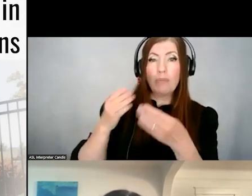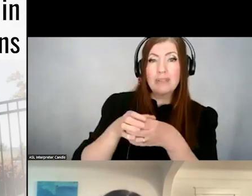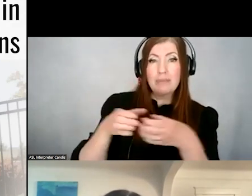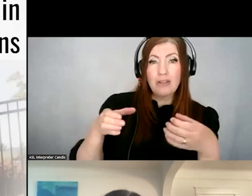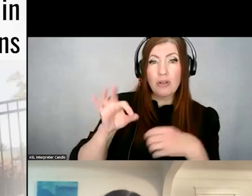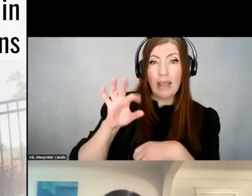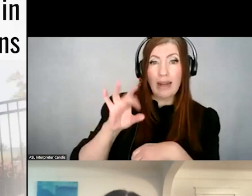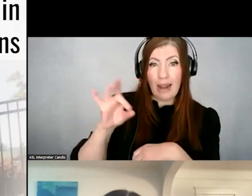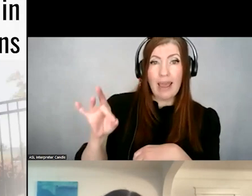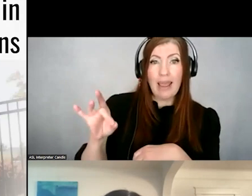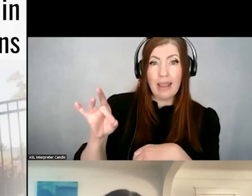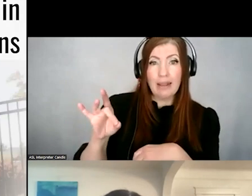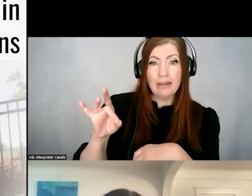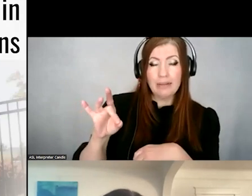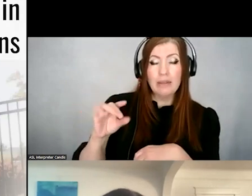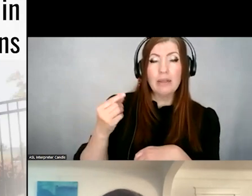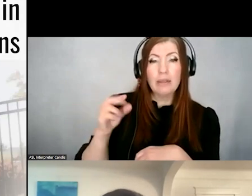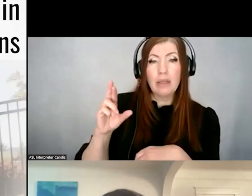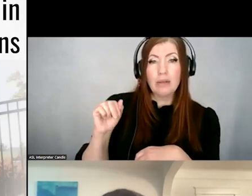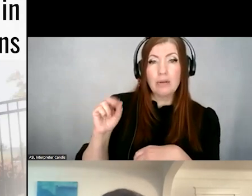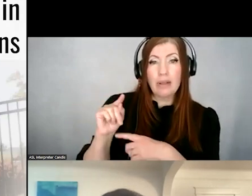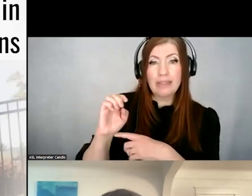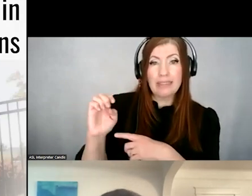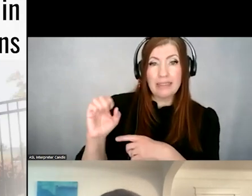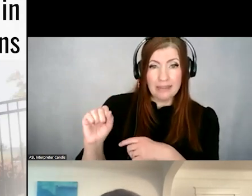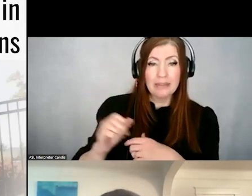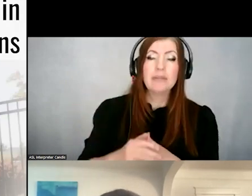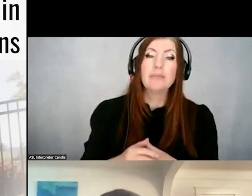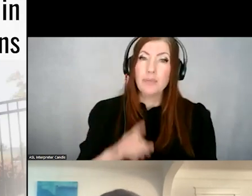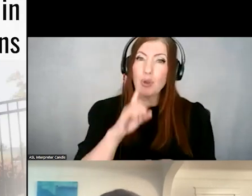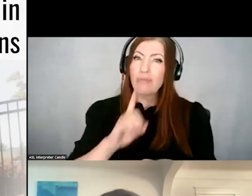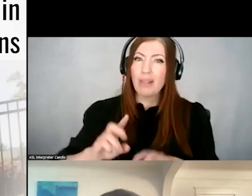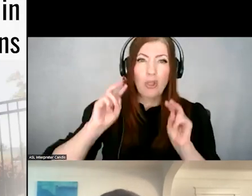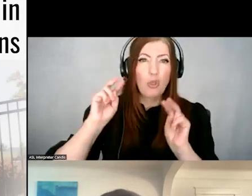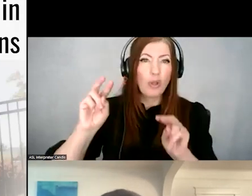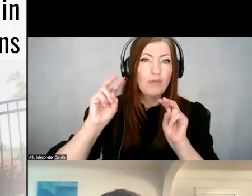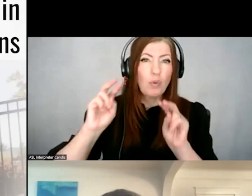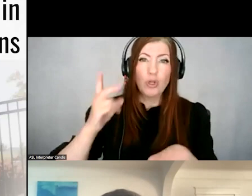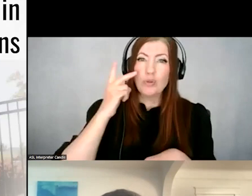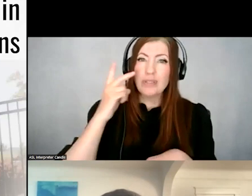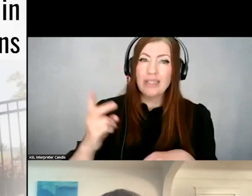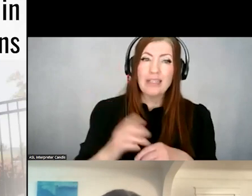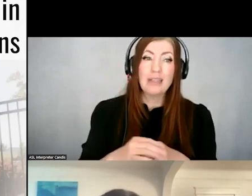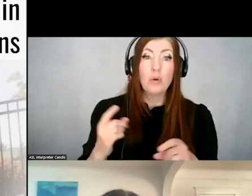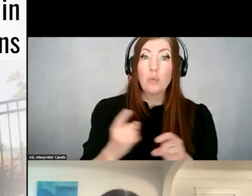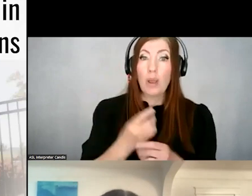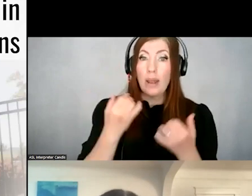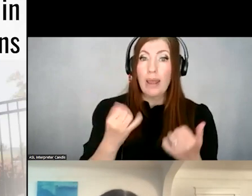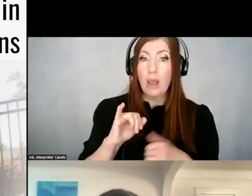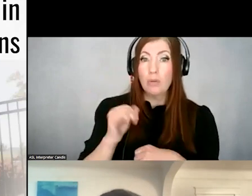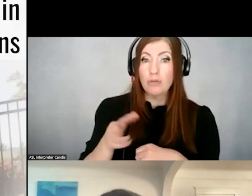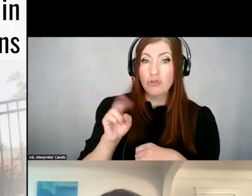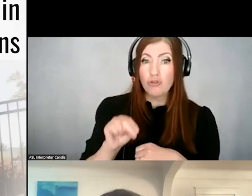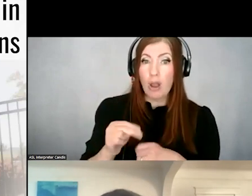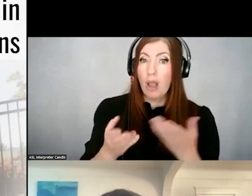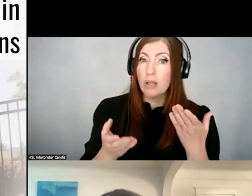988 grantees. And so really looking forward to seeing, I think right now, John may be